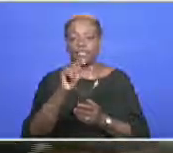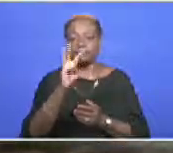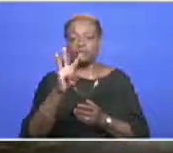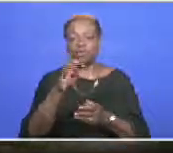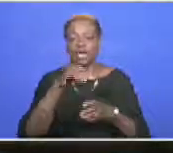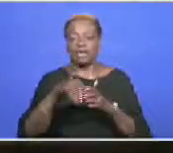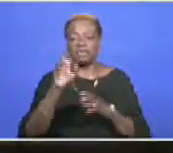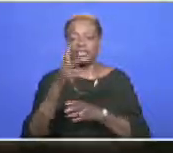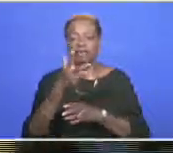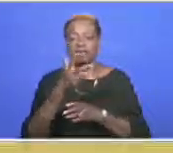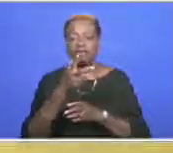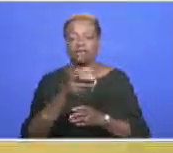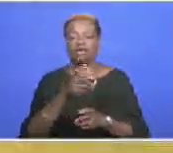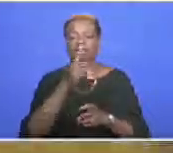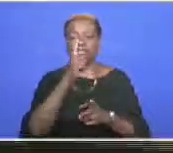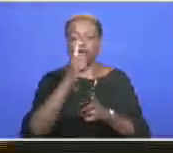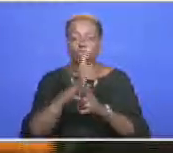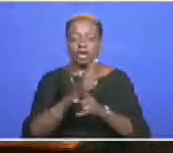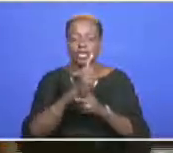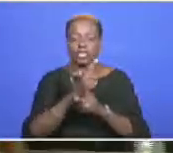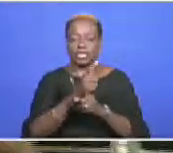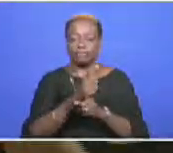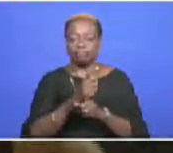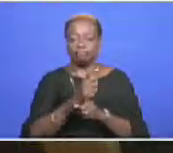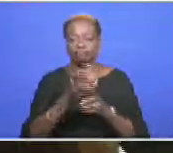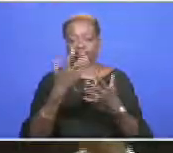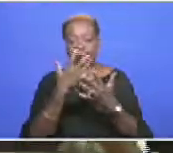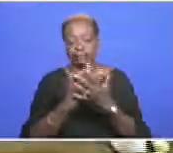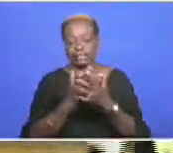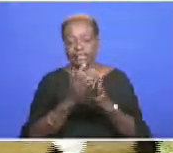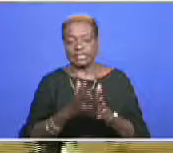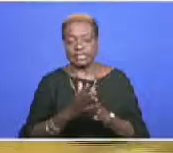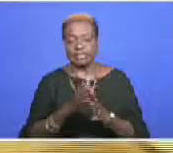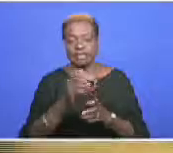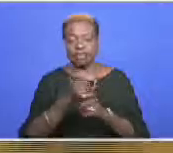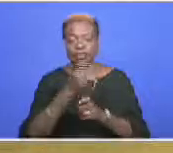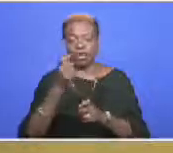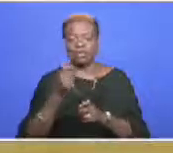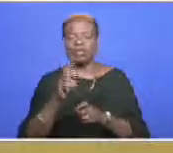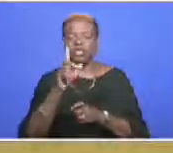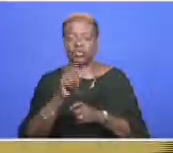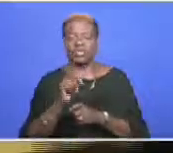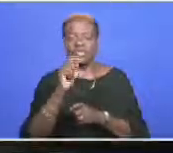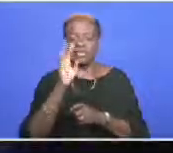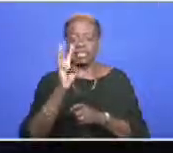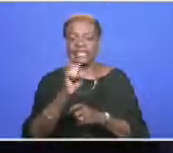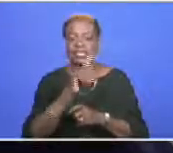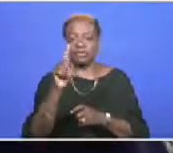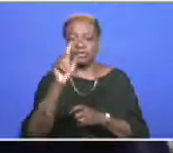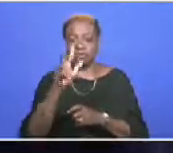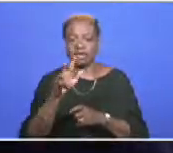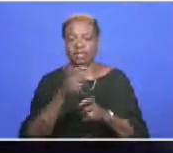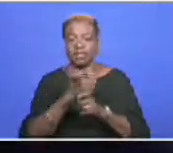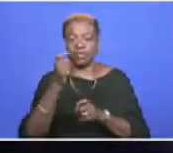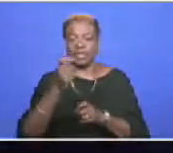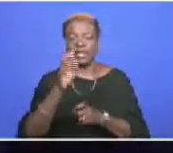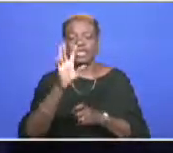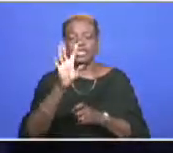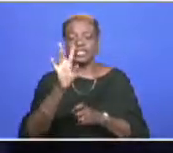the correction officers pulling away. They outscored the Police 26-3 and go on to win 70-44.